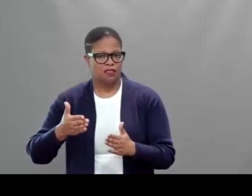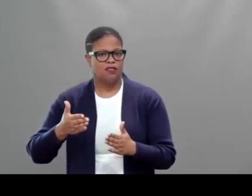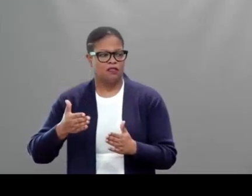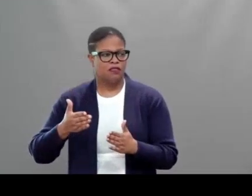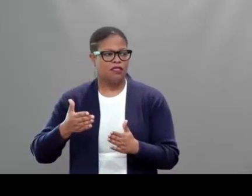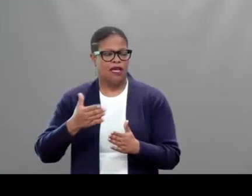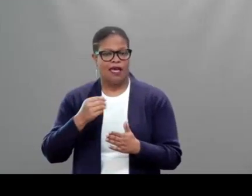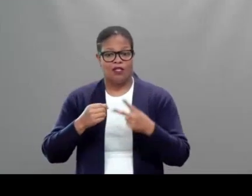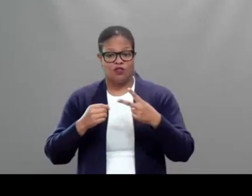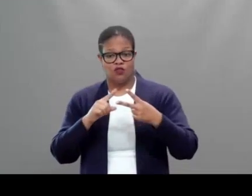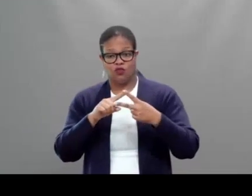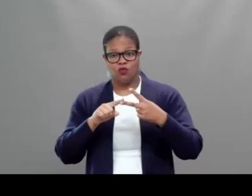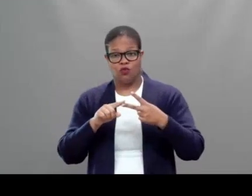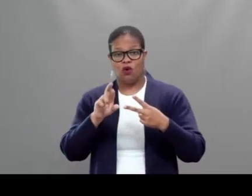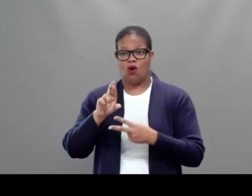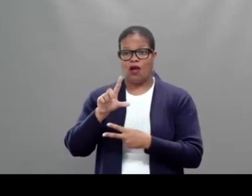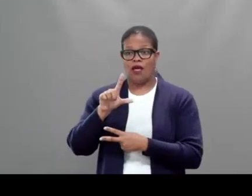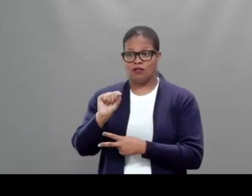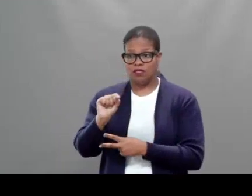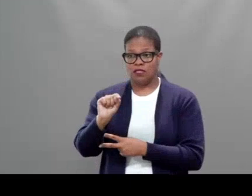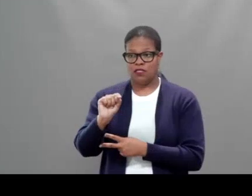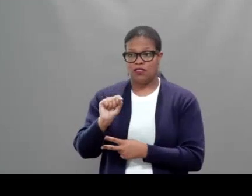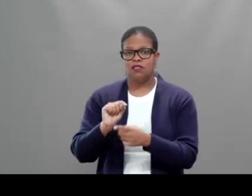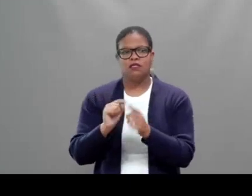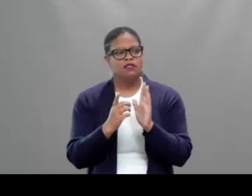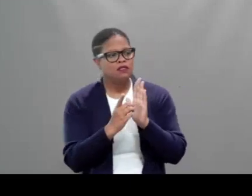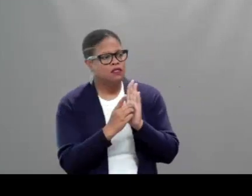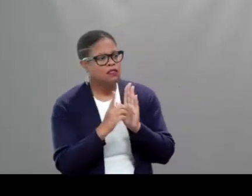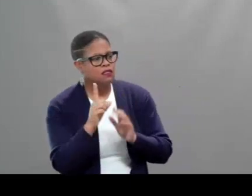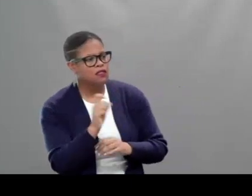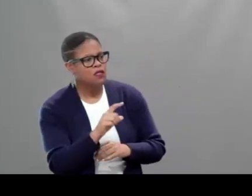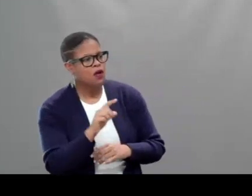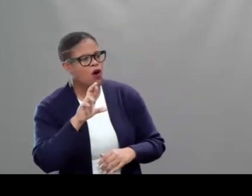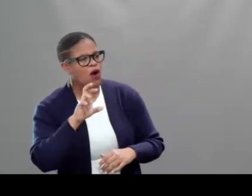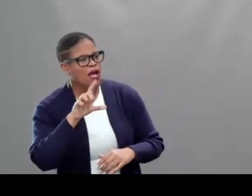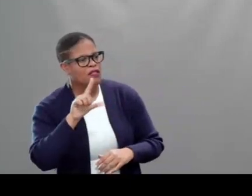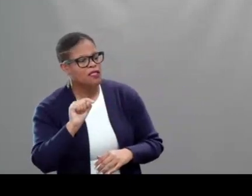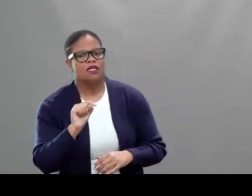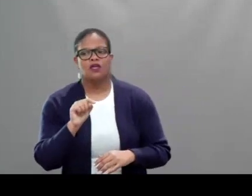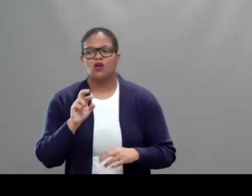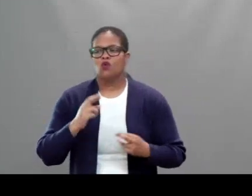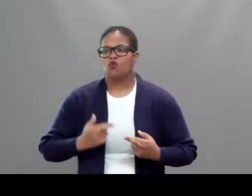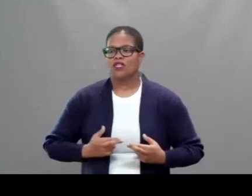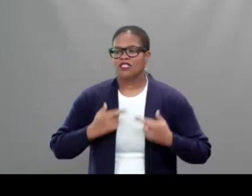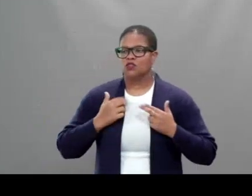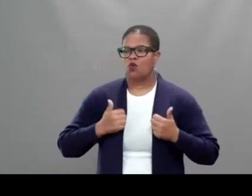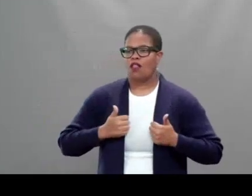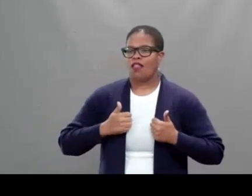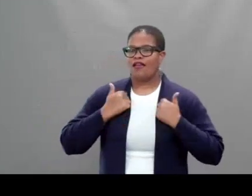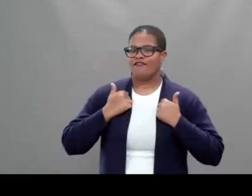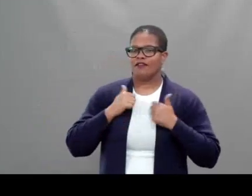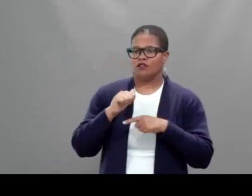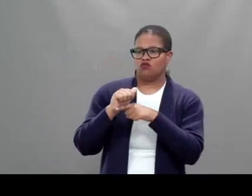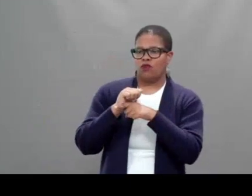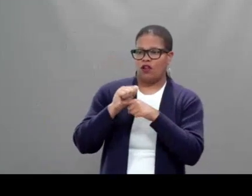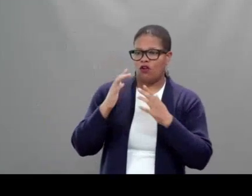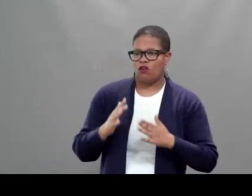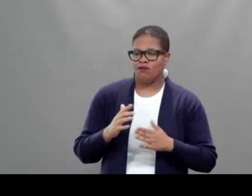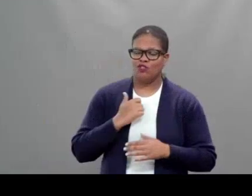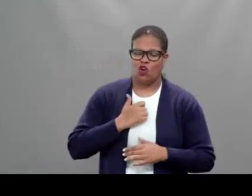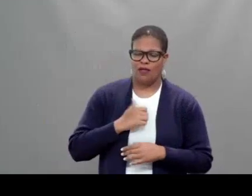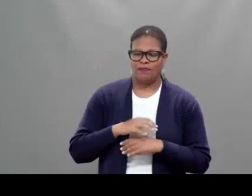2 RLTs and a bus driver, residential life trainer. Sorry about that.